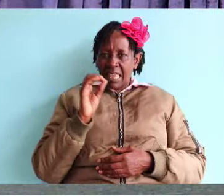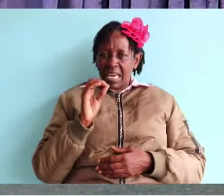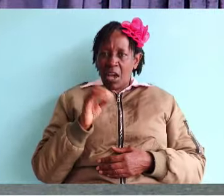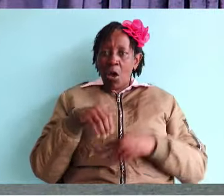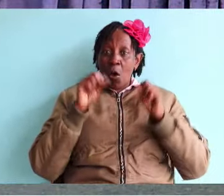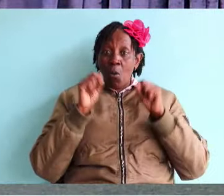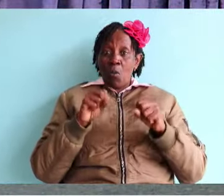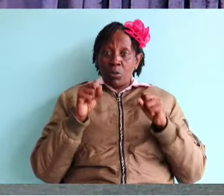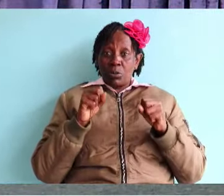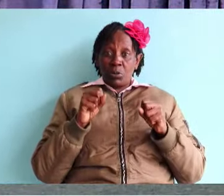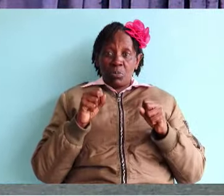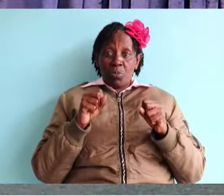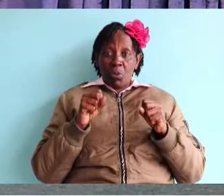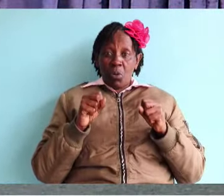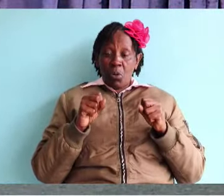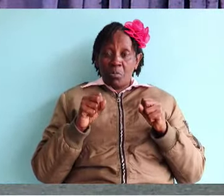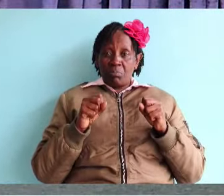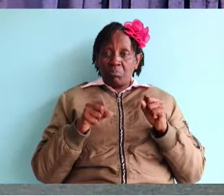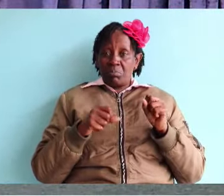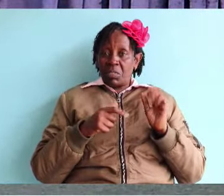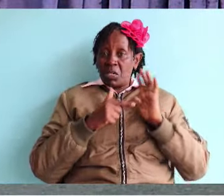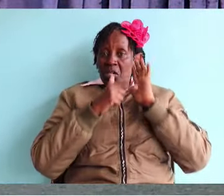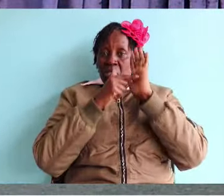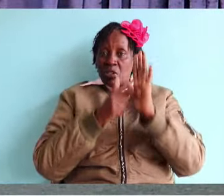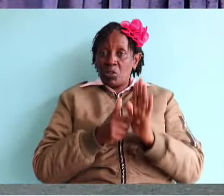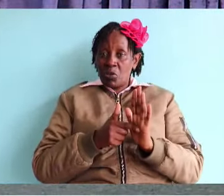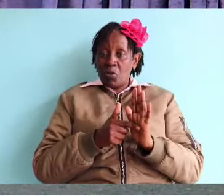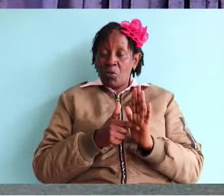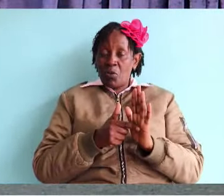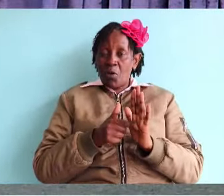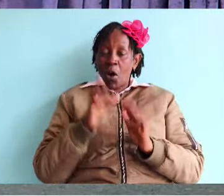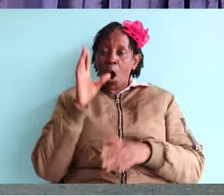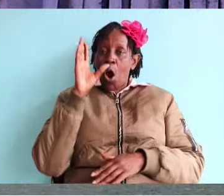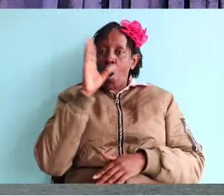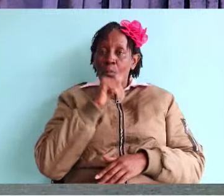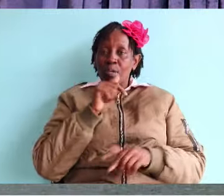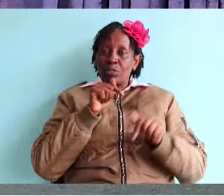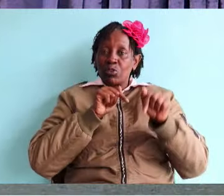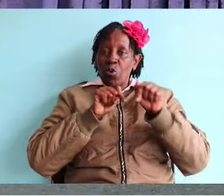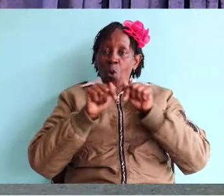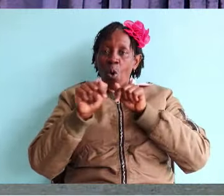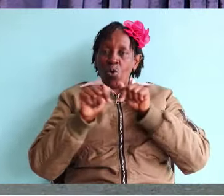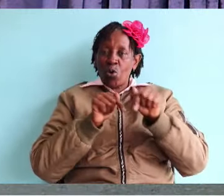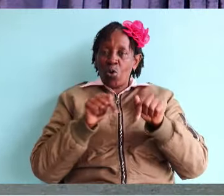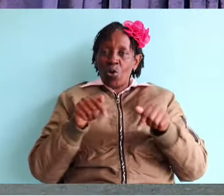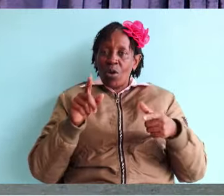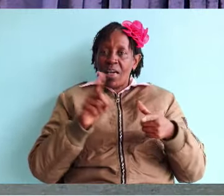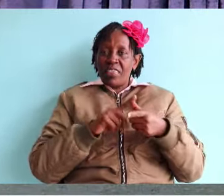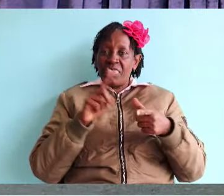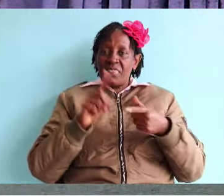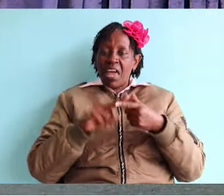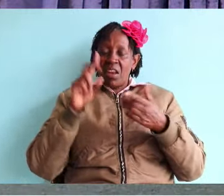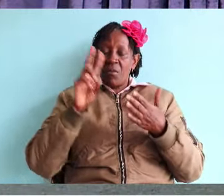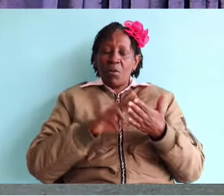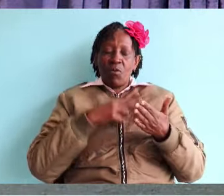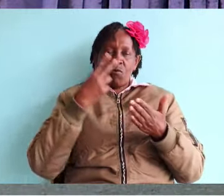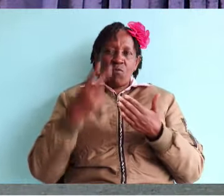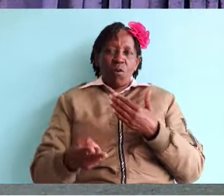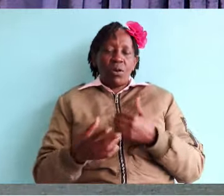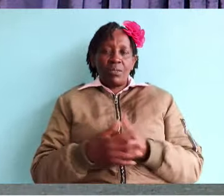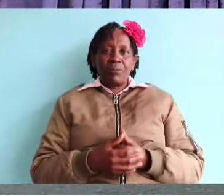ourselves without control, and it is going to bring us to a downfall. Because you can imagine, even